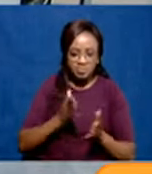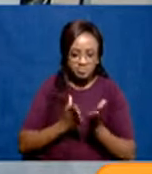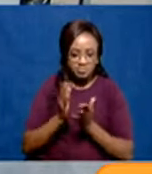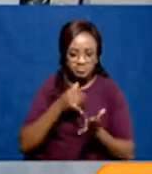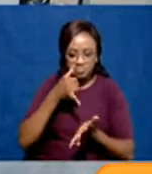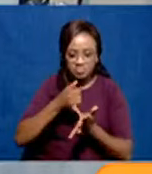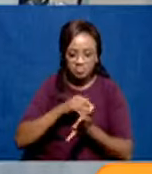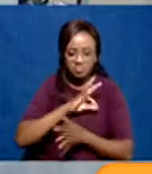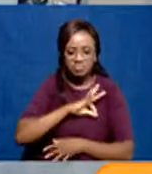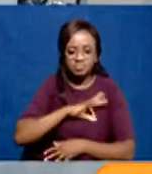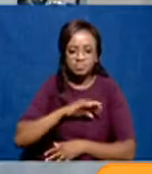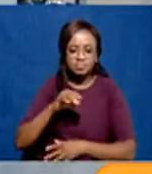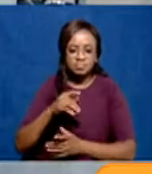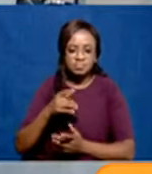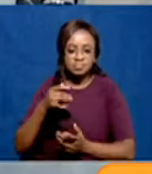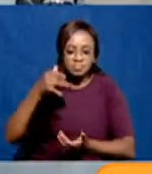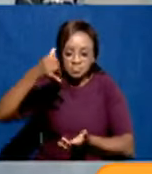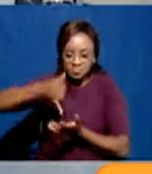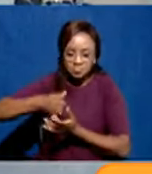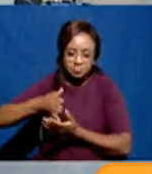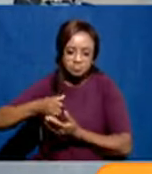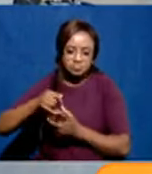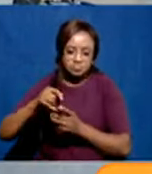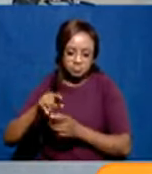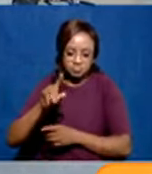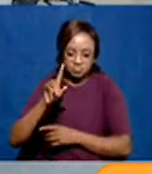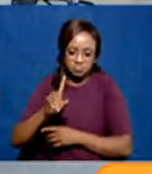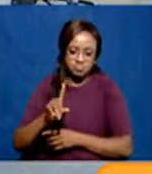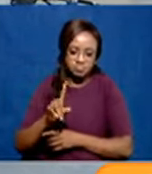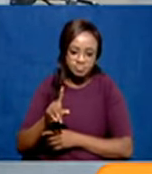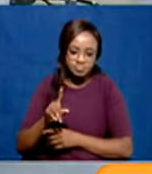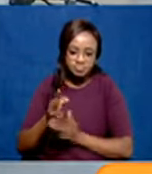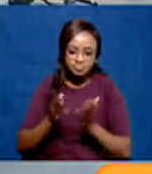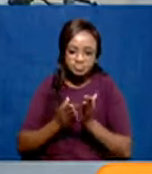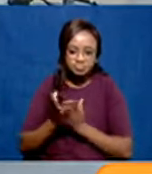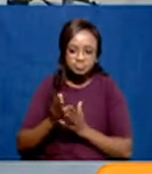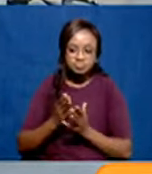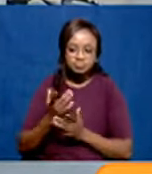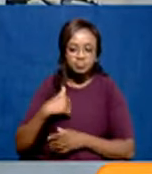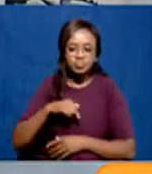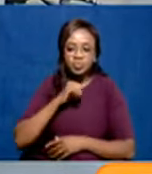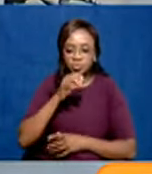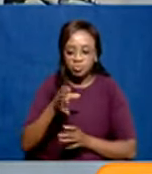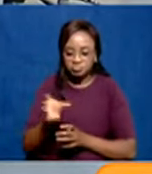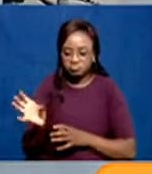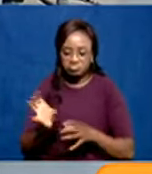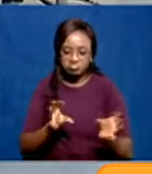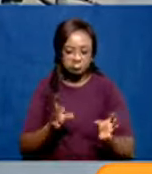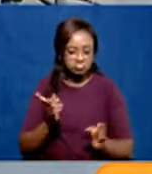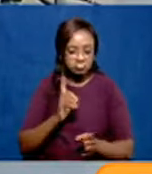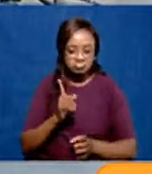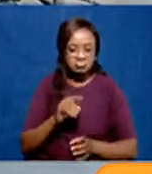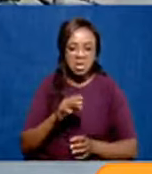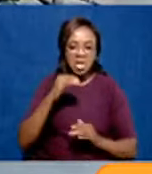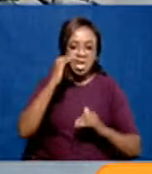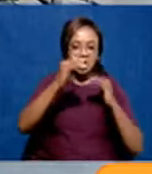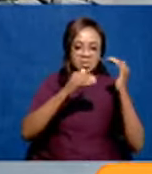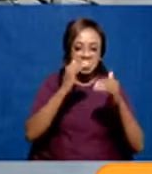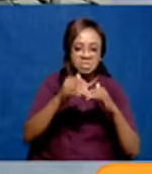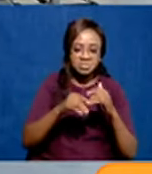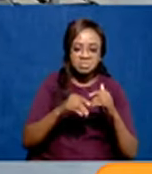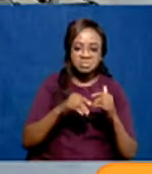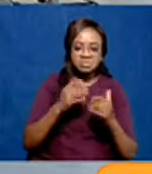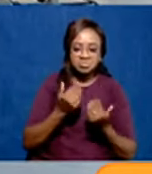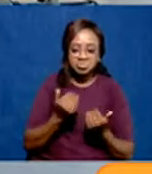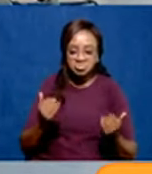package. Okay. So everything is incorporated in this single standard package for everyone. Yeah. So we had not segmented and said we're covering adolescents, mamas separately,